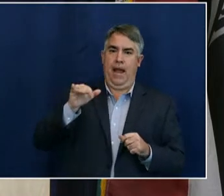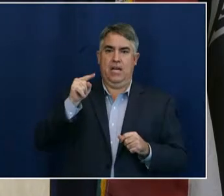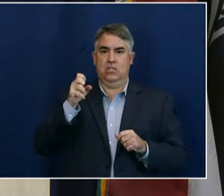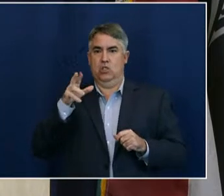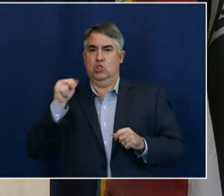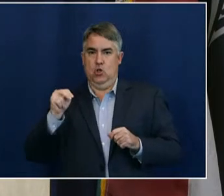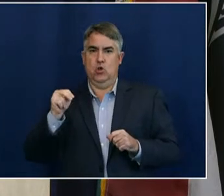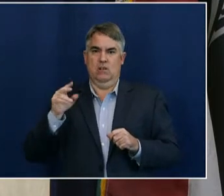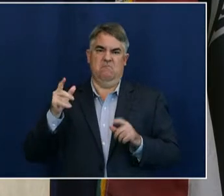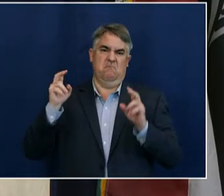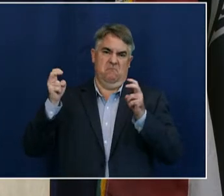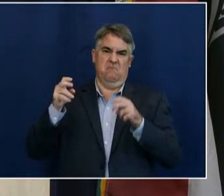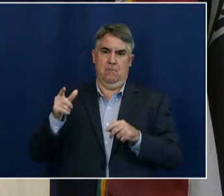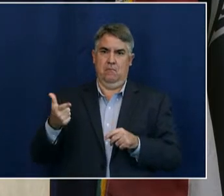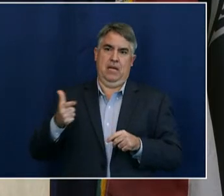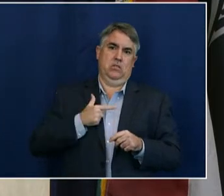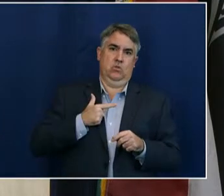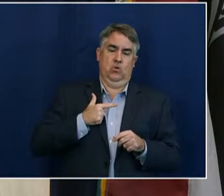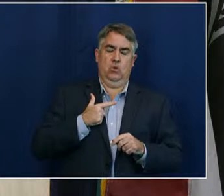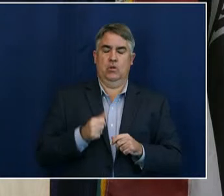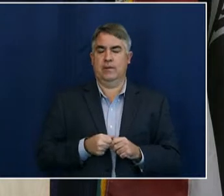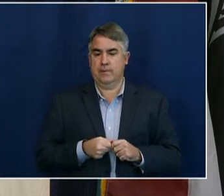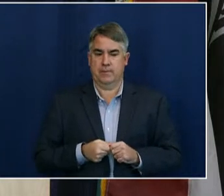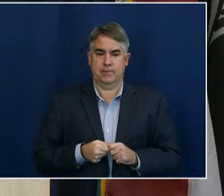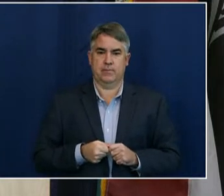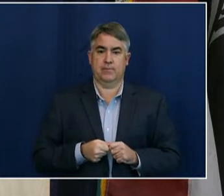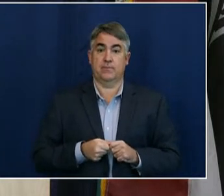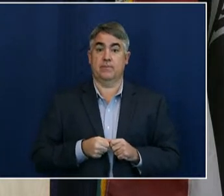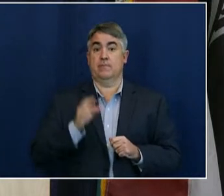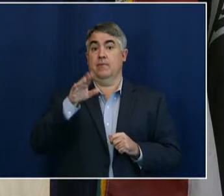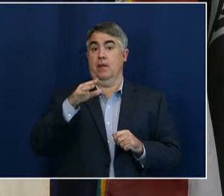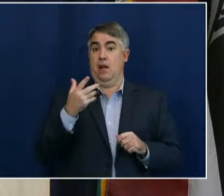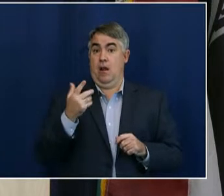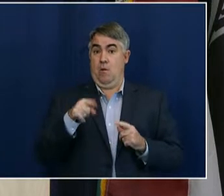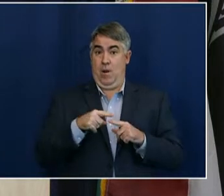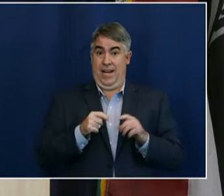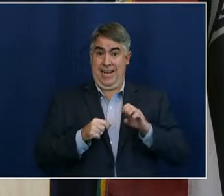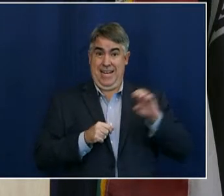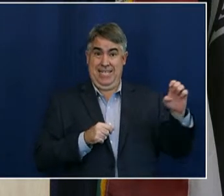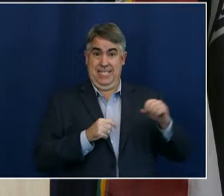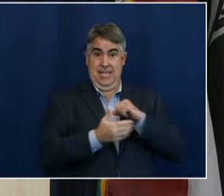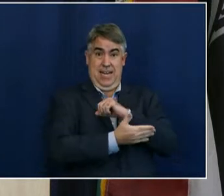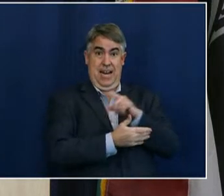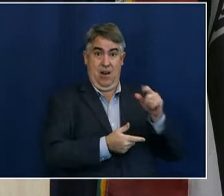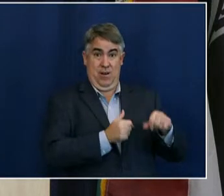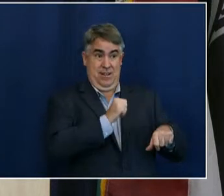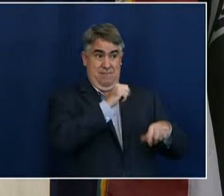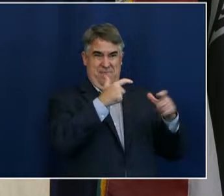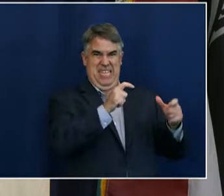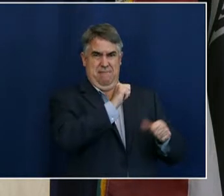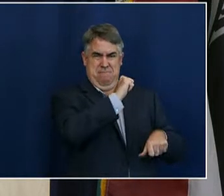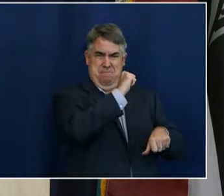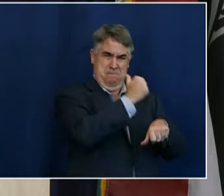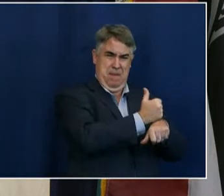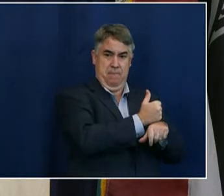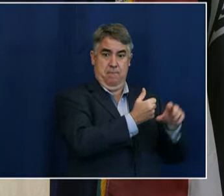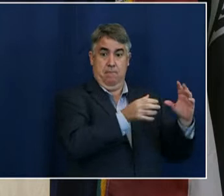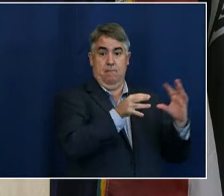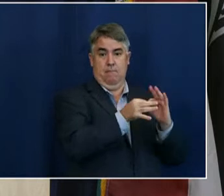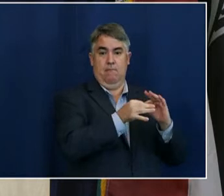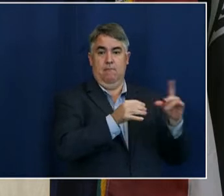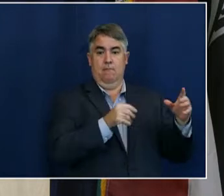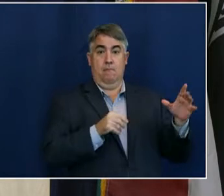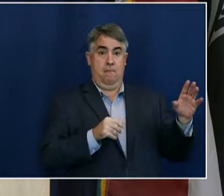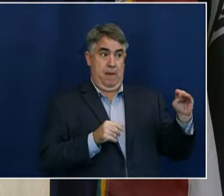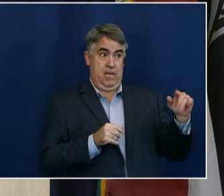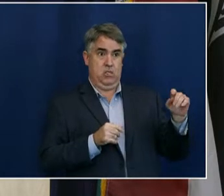also will work via My Turn. And when we bring one on in East County, it will work via My Turn. And we're in the process of